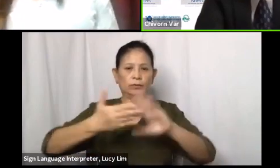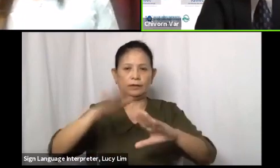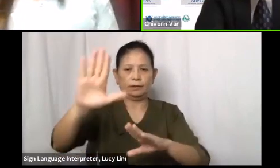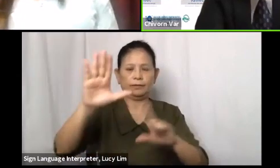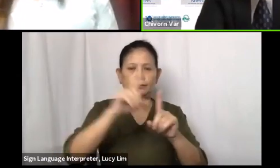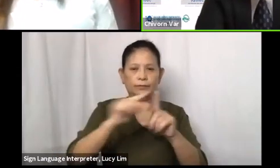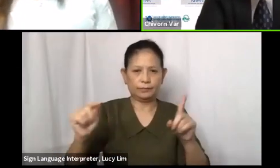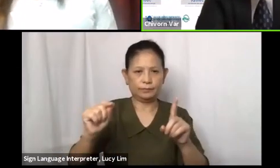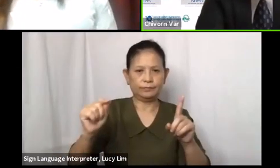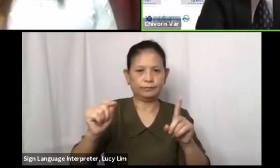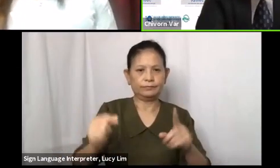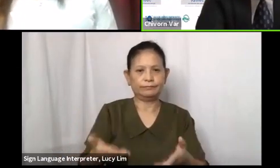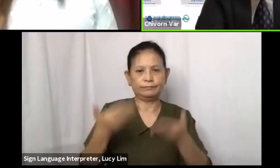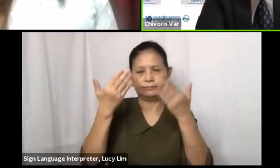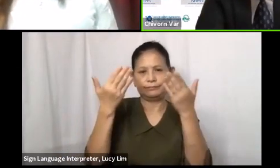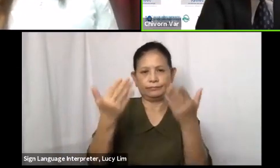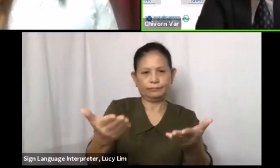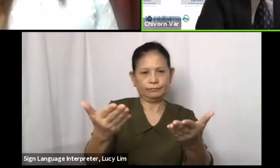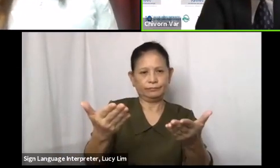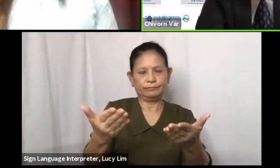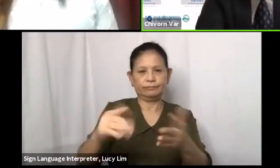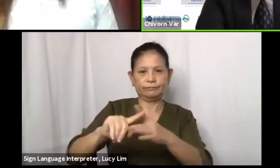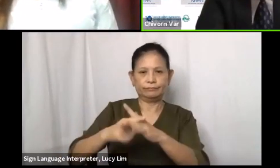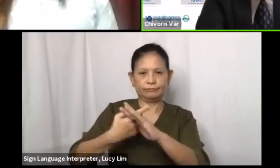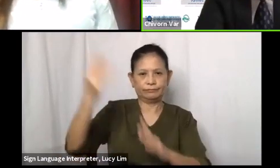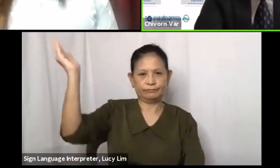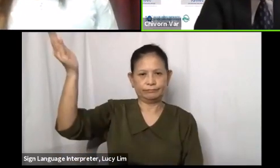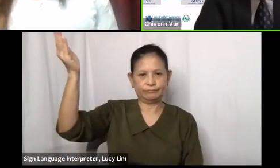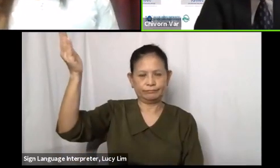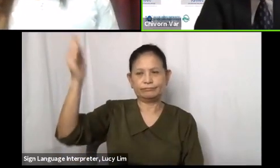Sobo Malik, the floor is over to you.